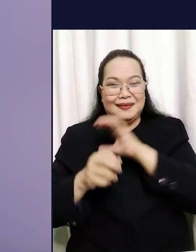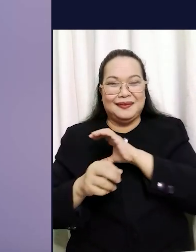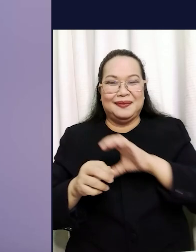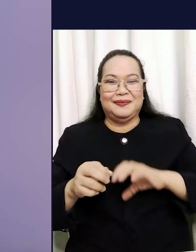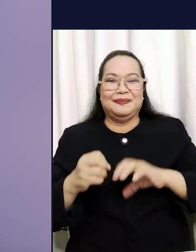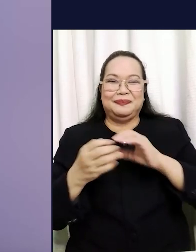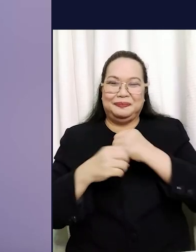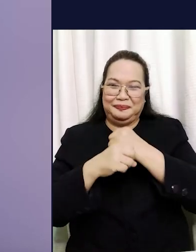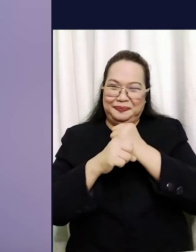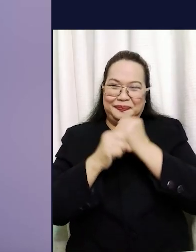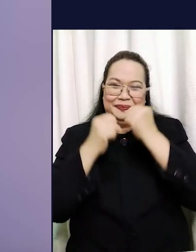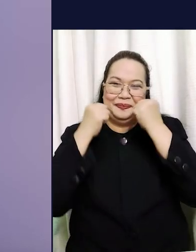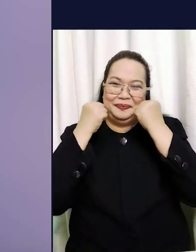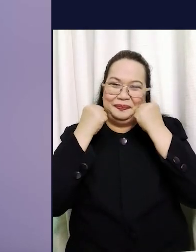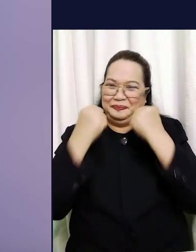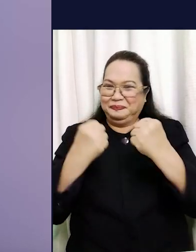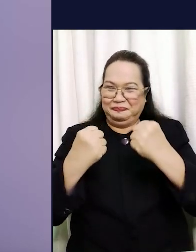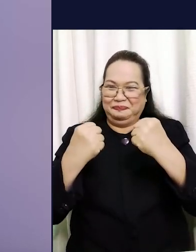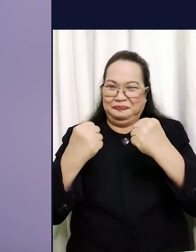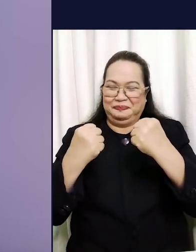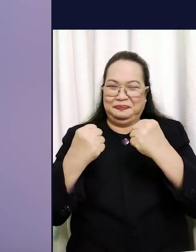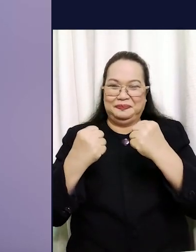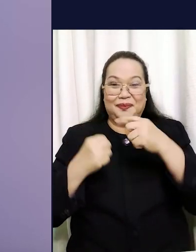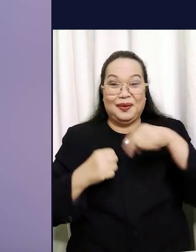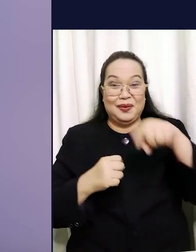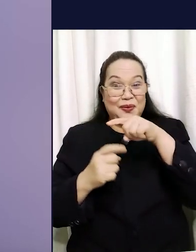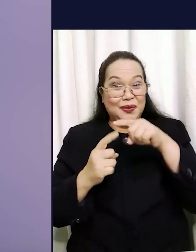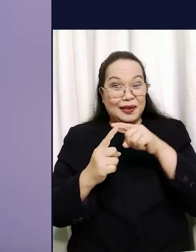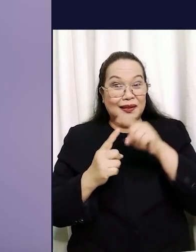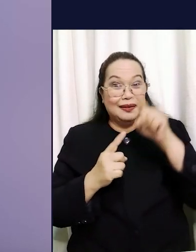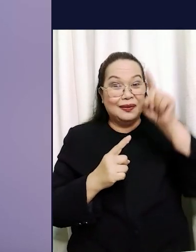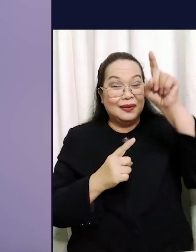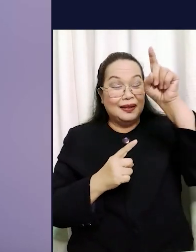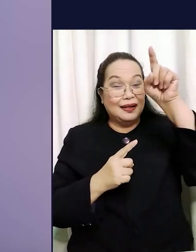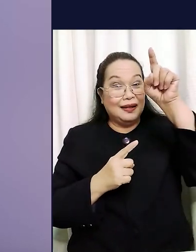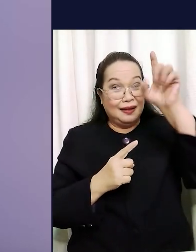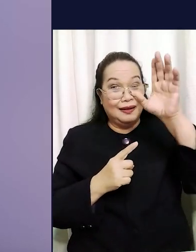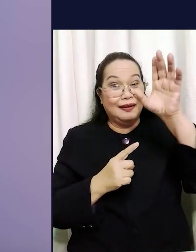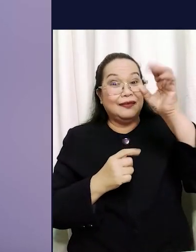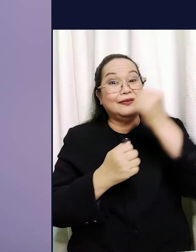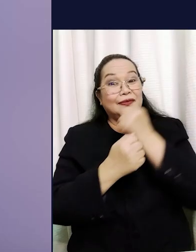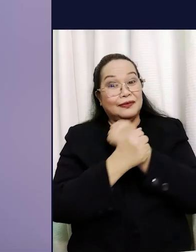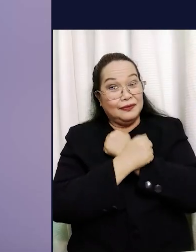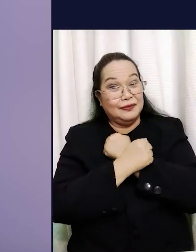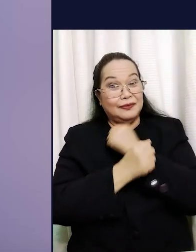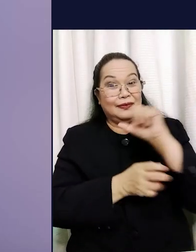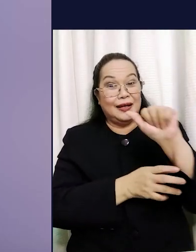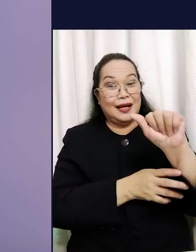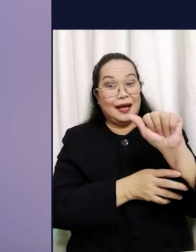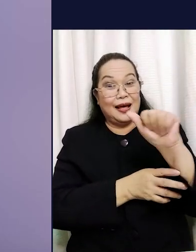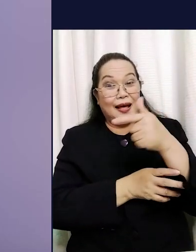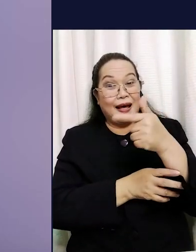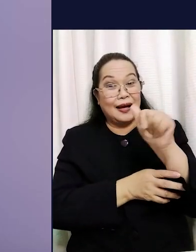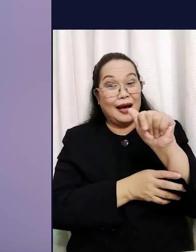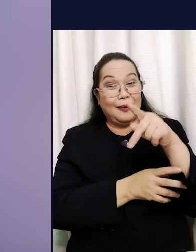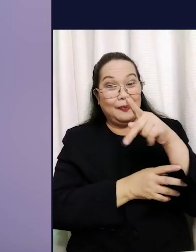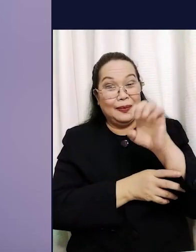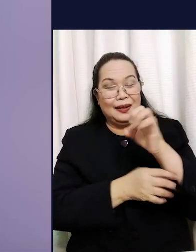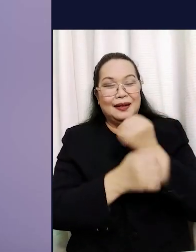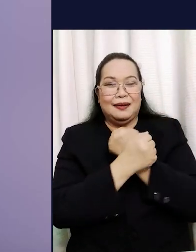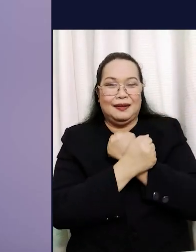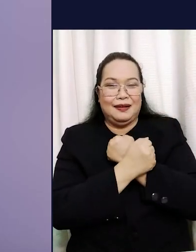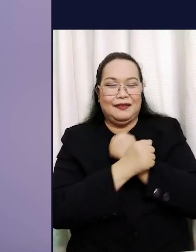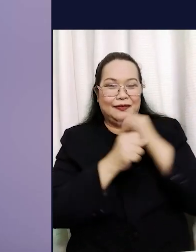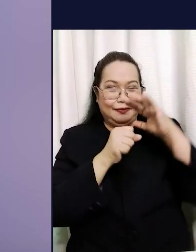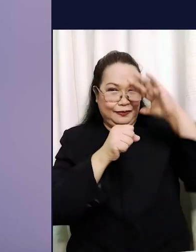us, napuspusin talaga tayo, punuin tayo, motivate us and be our core, then